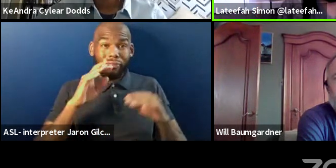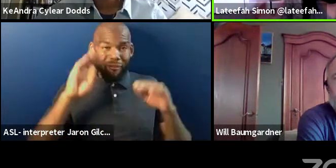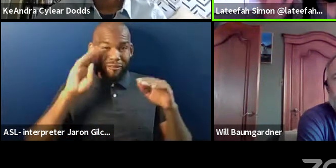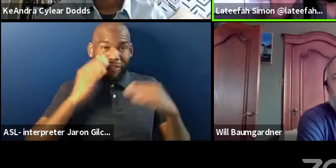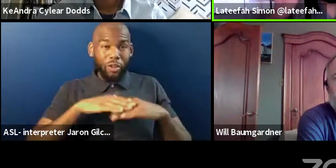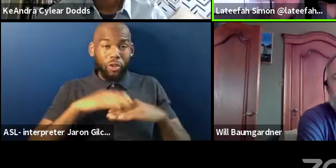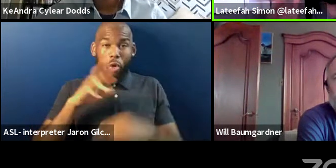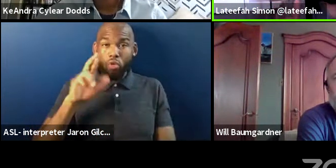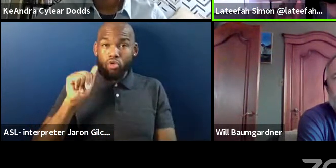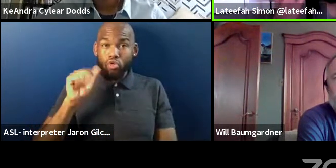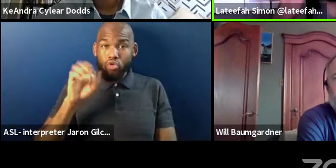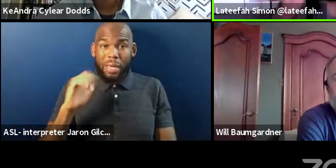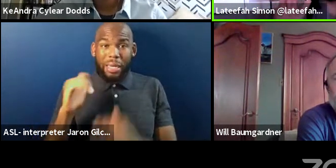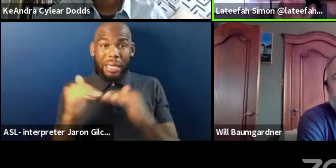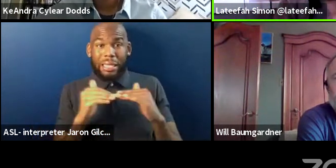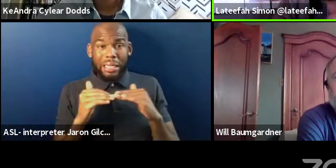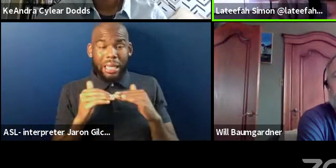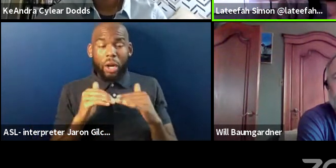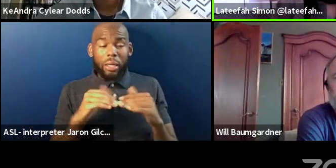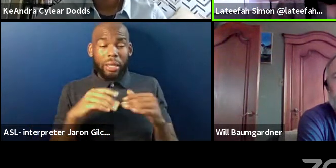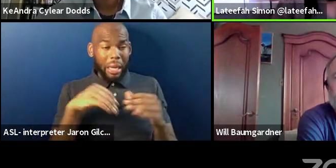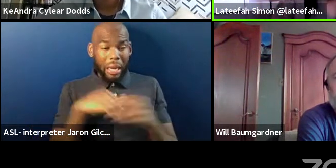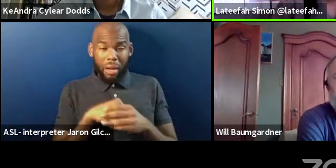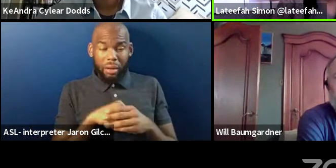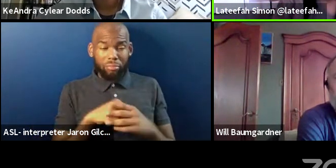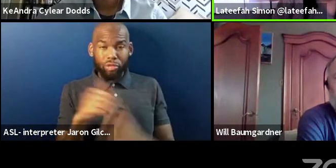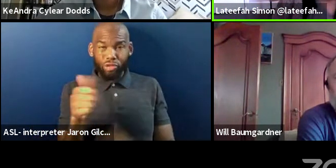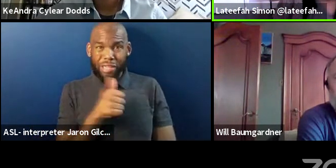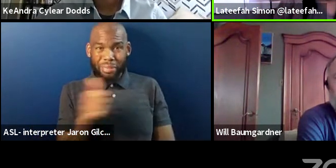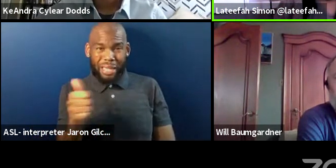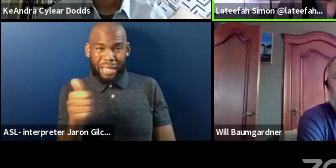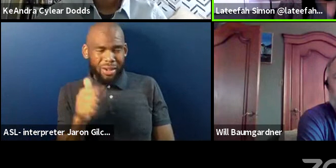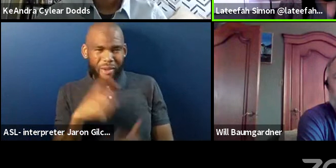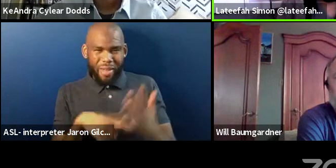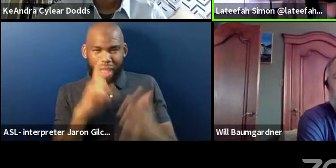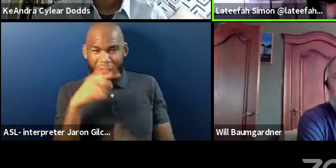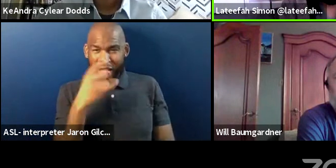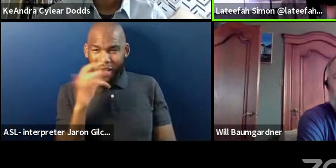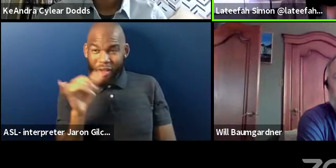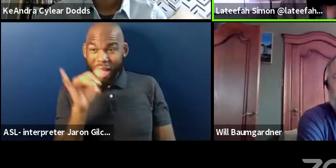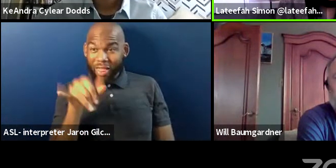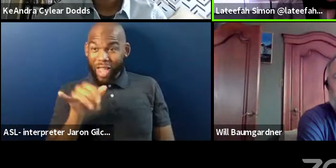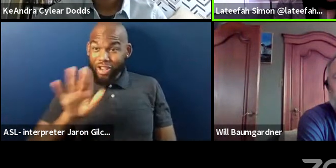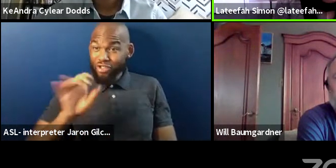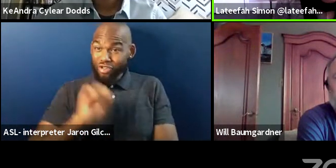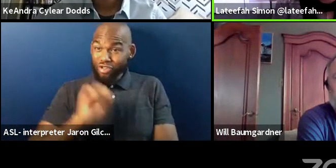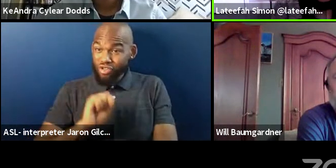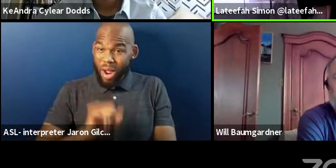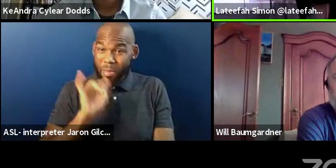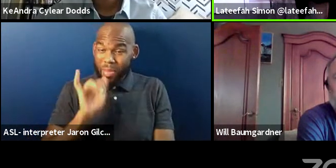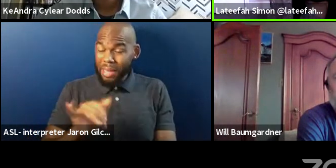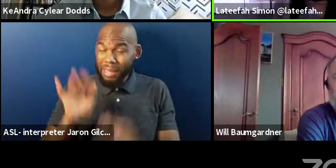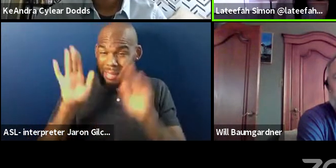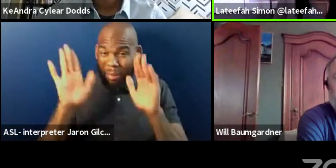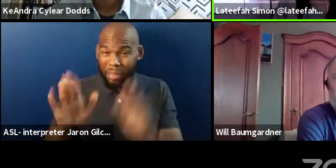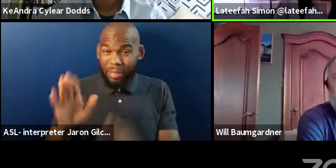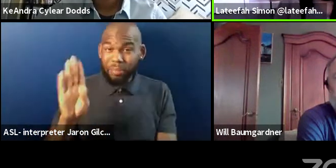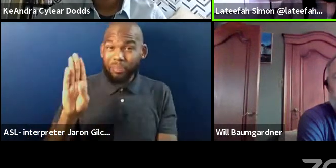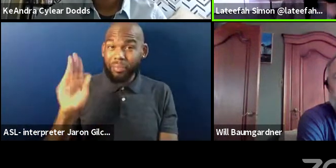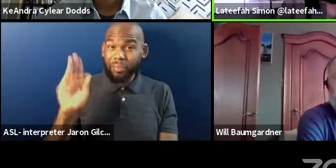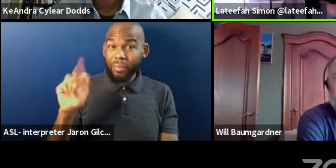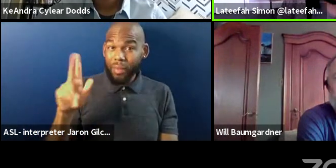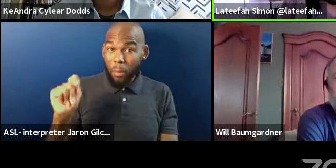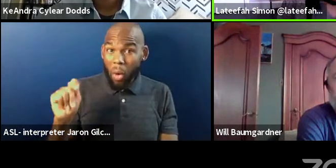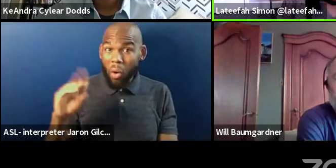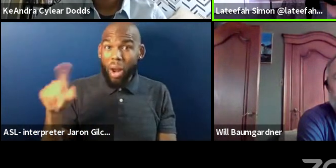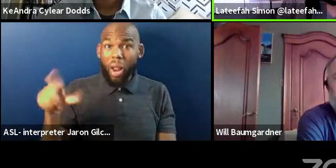in a transportation system writ large. Like, that is your job. That is amazing. And I think that BART and other transportation agencies can really learn